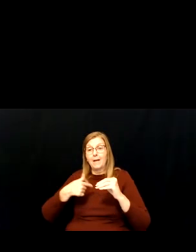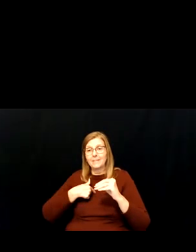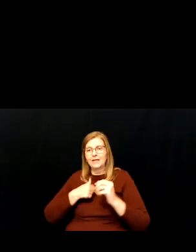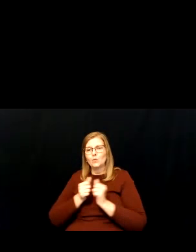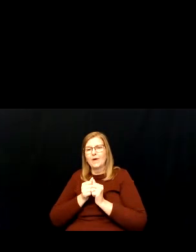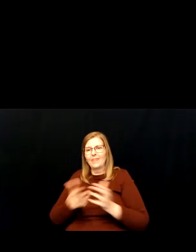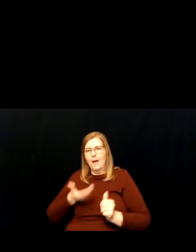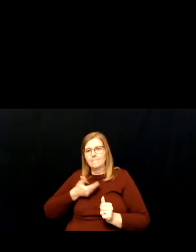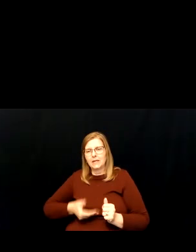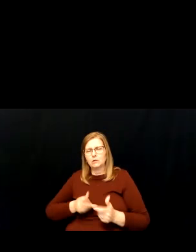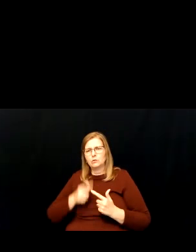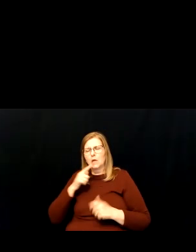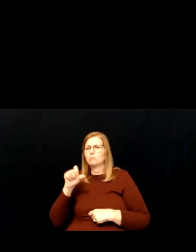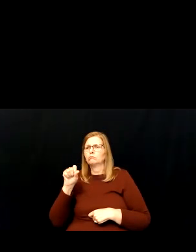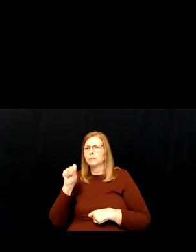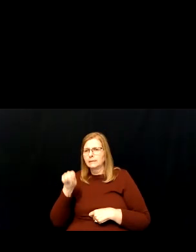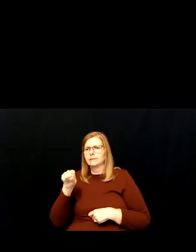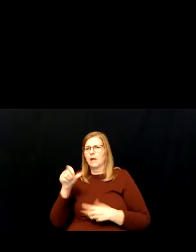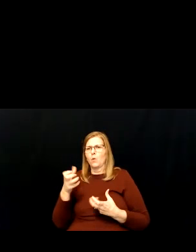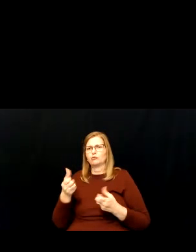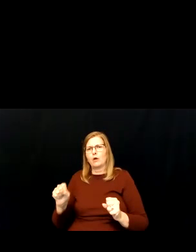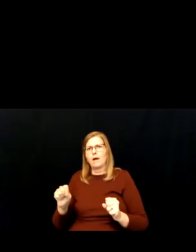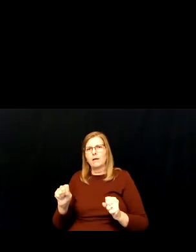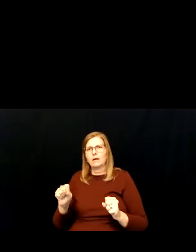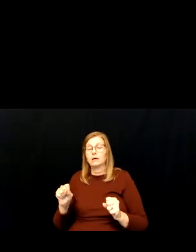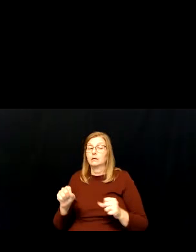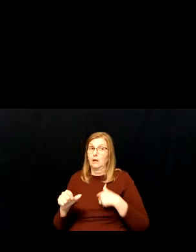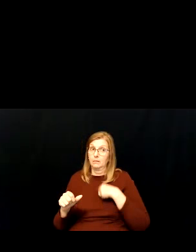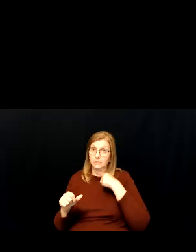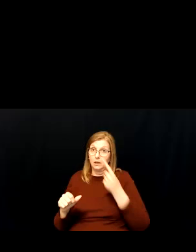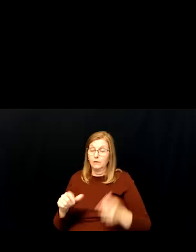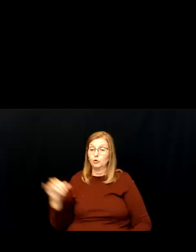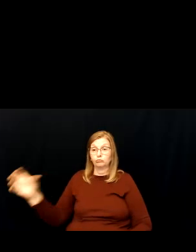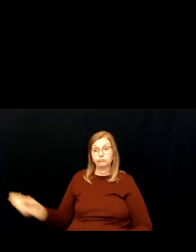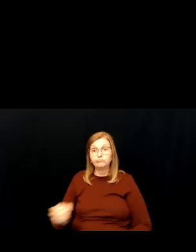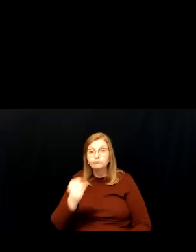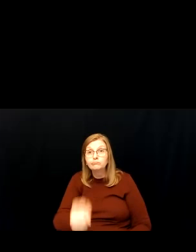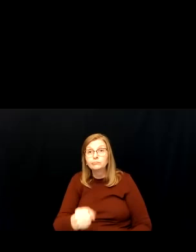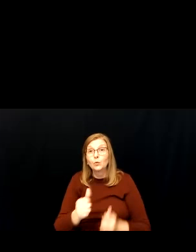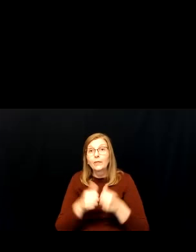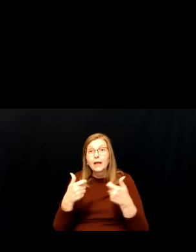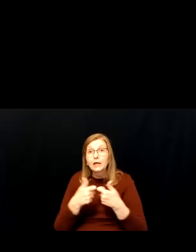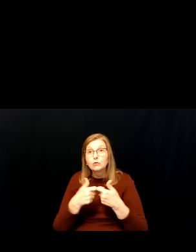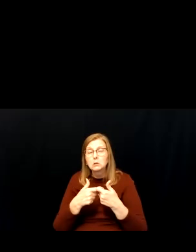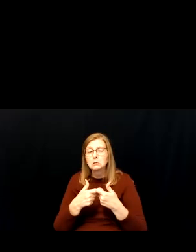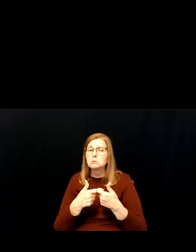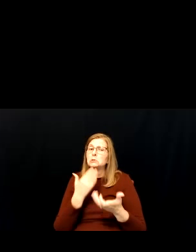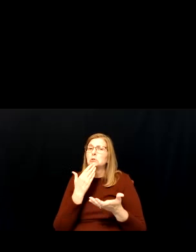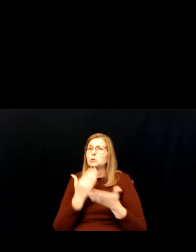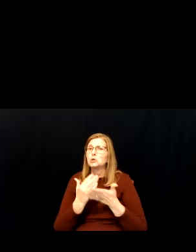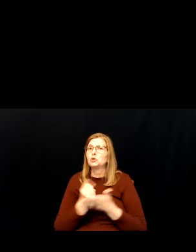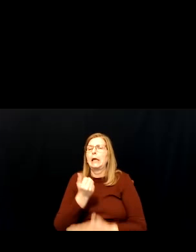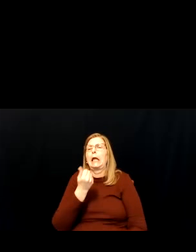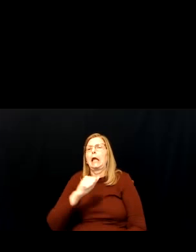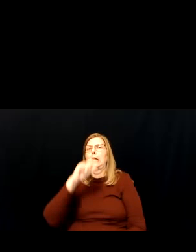in or say, yeah, I want to try that, you know, and I'm telling you, if you pull out something with electronics, chances are any